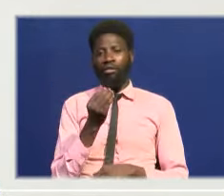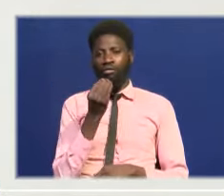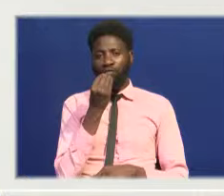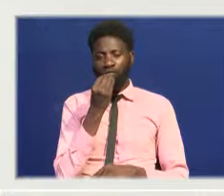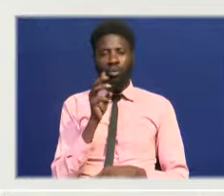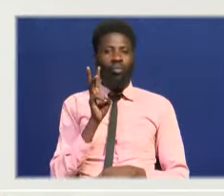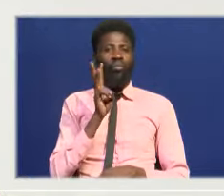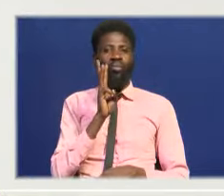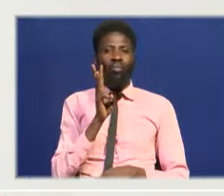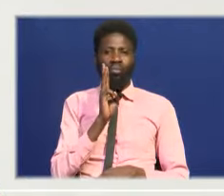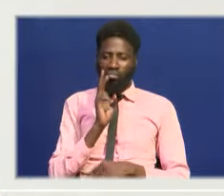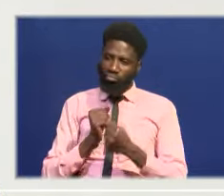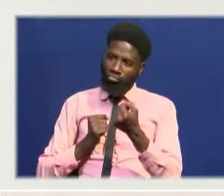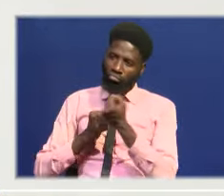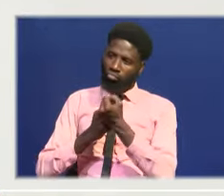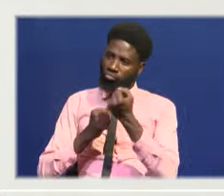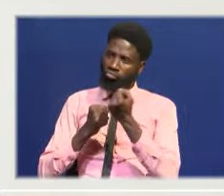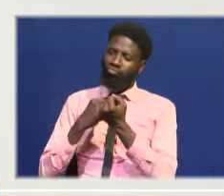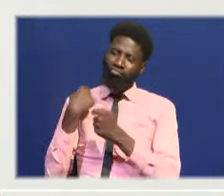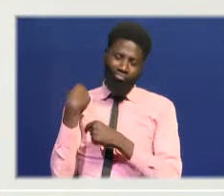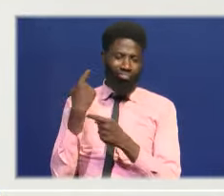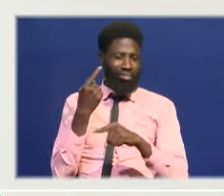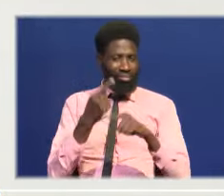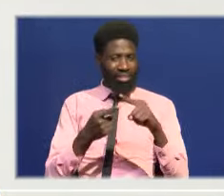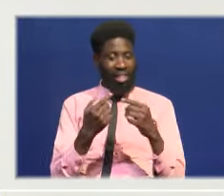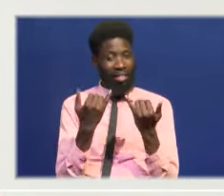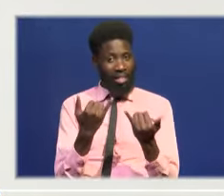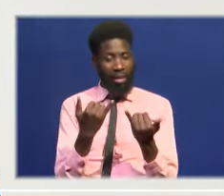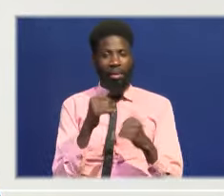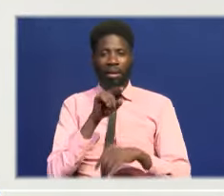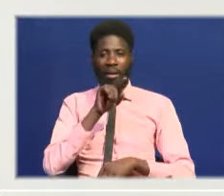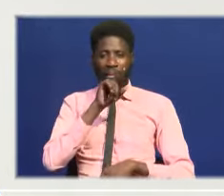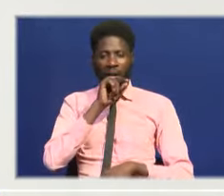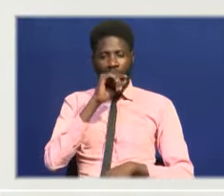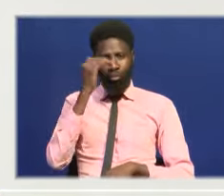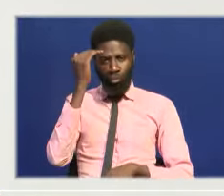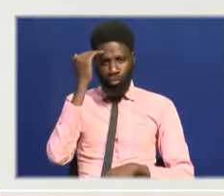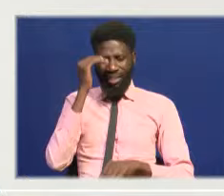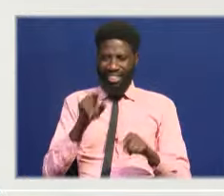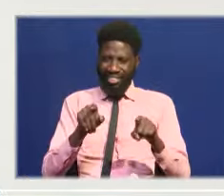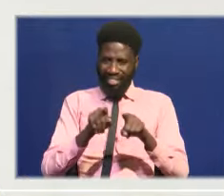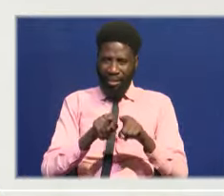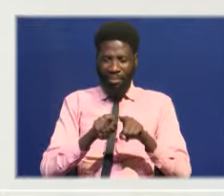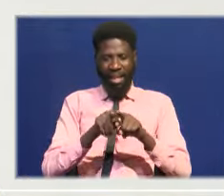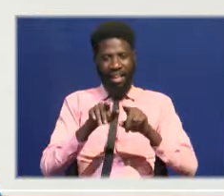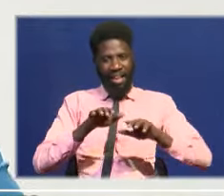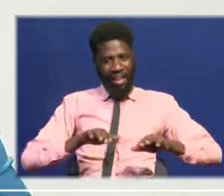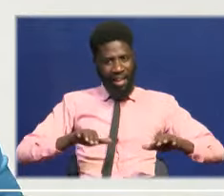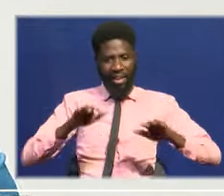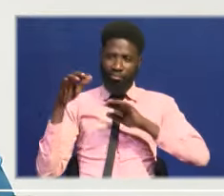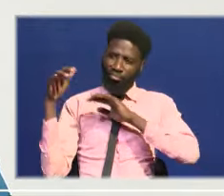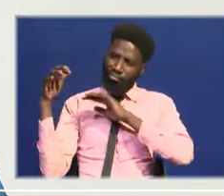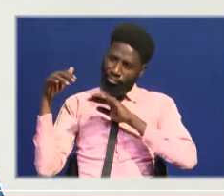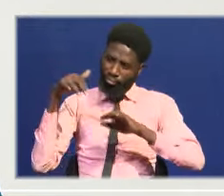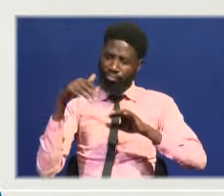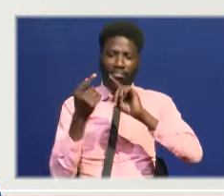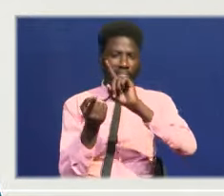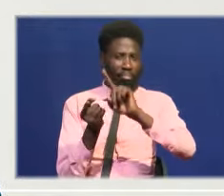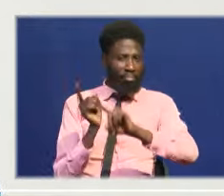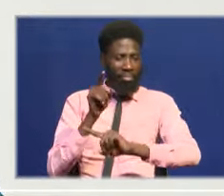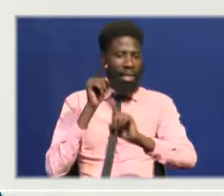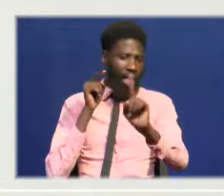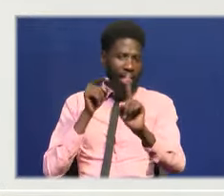tradition he has sustained for years that has seen the birds learn to circle back to the same spot every day to grab a bite. Here are the details